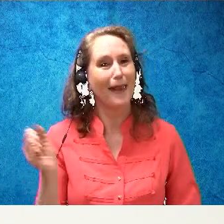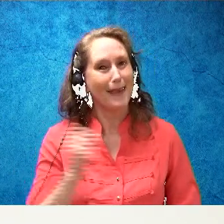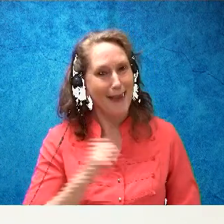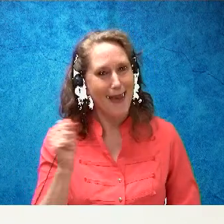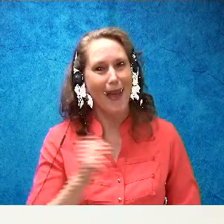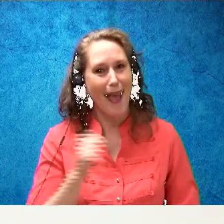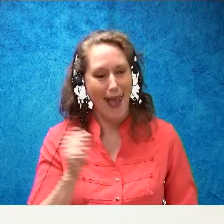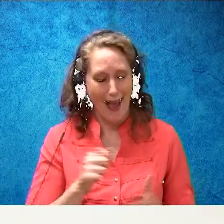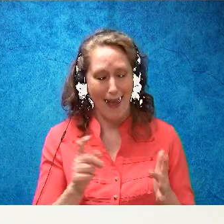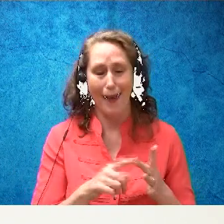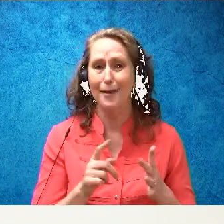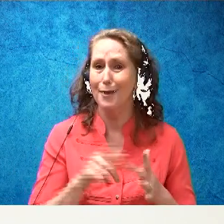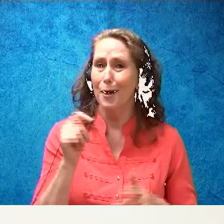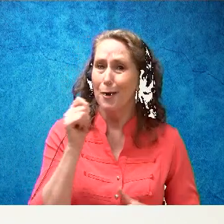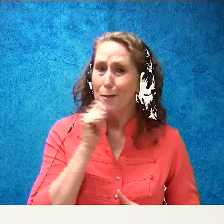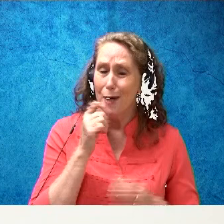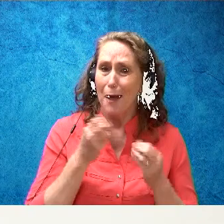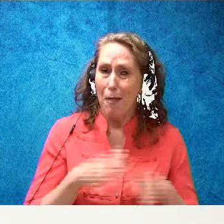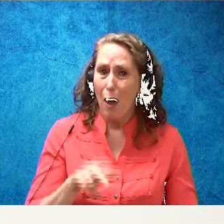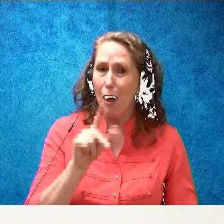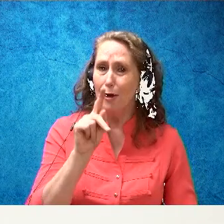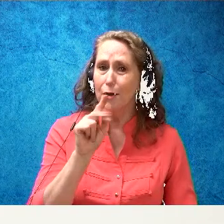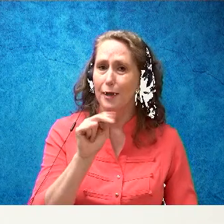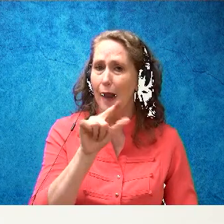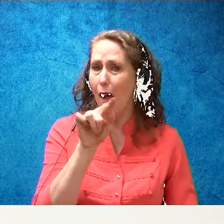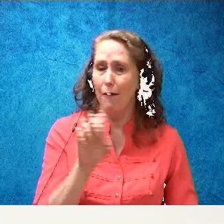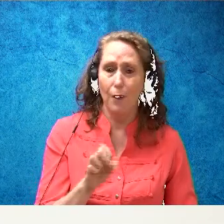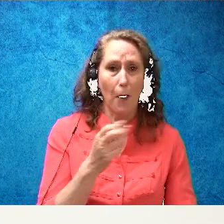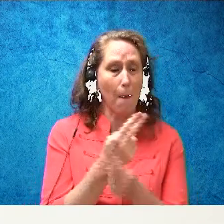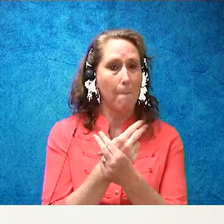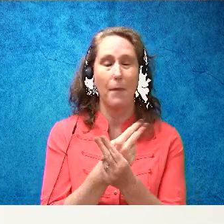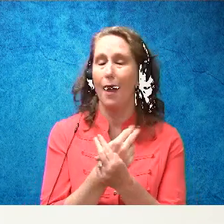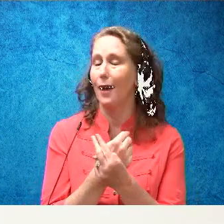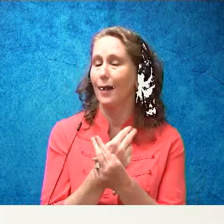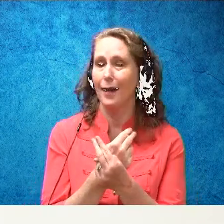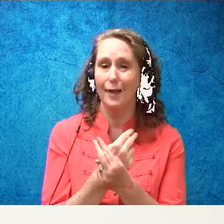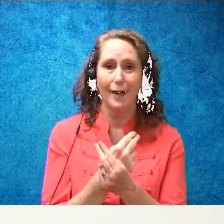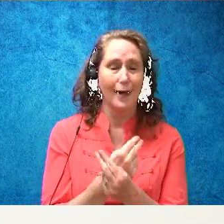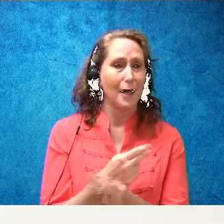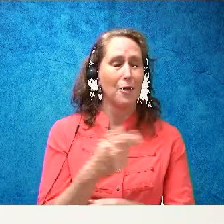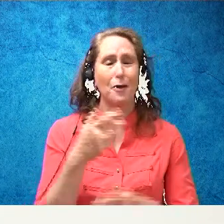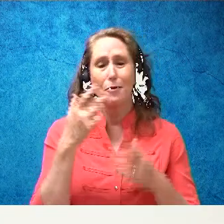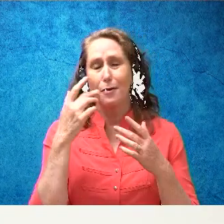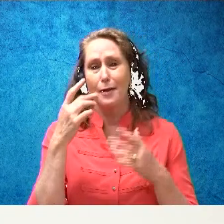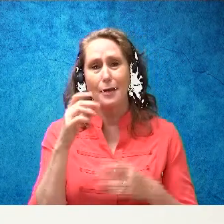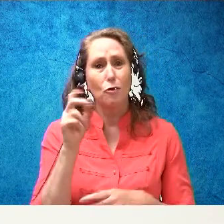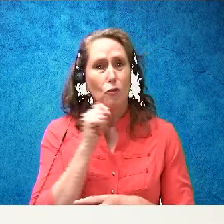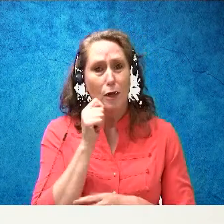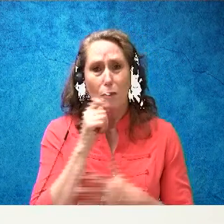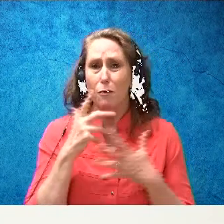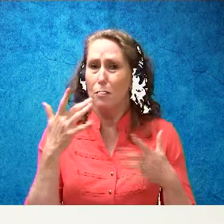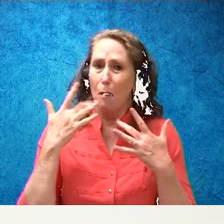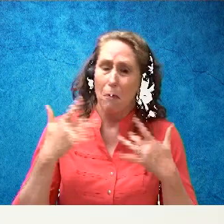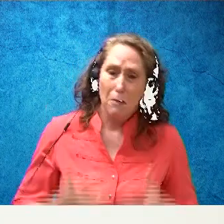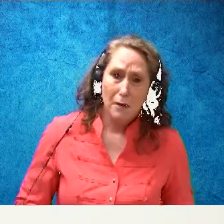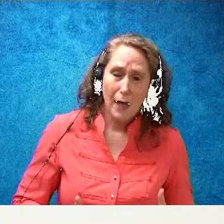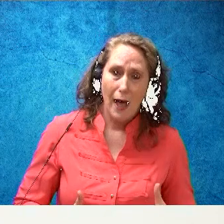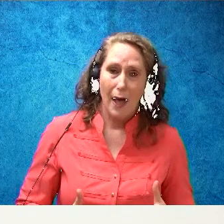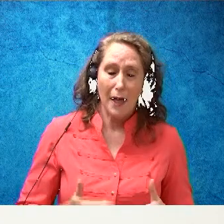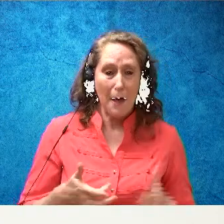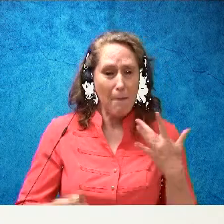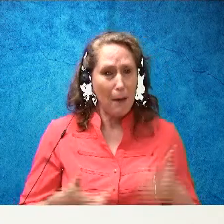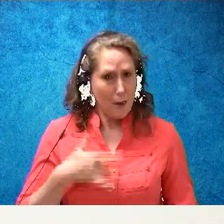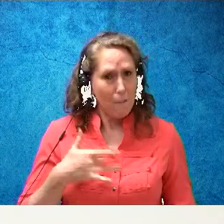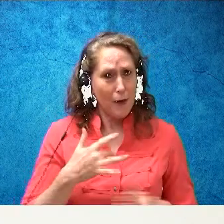Yes, Trixie lost her Knuffle Bunny. She was so sad. And you know, maybe you're making a text-to-self